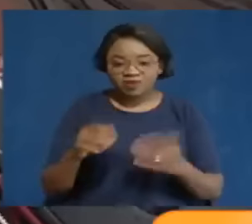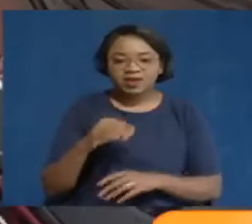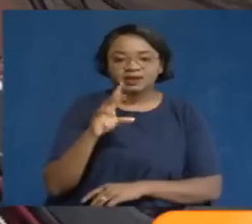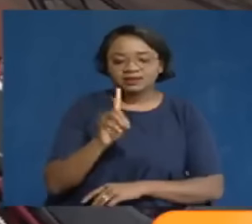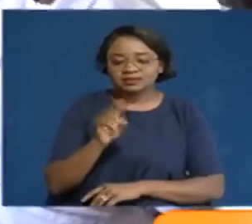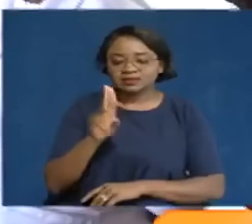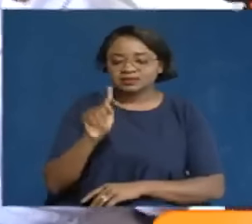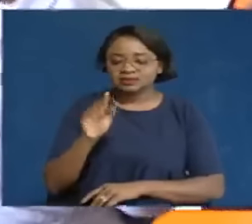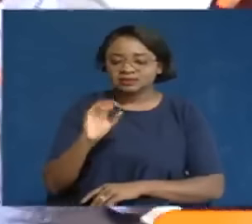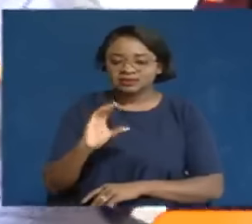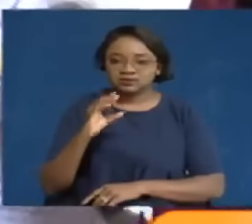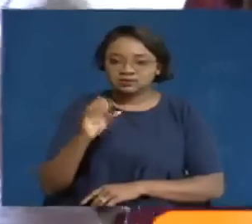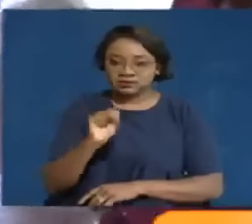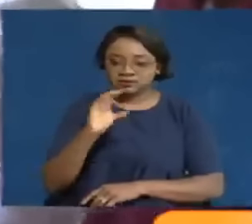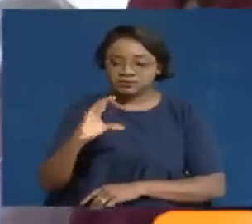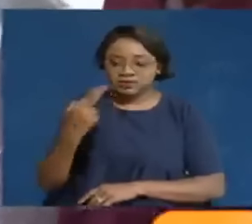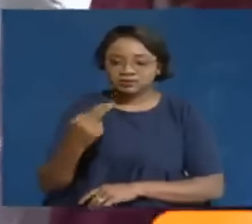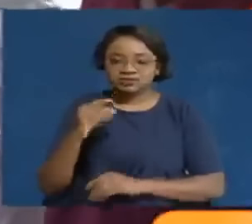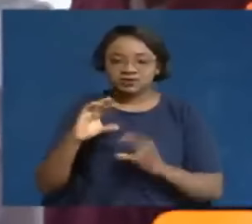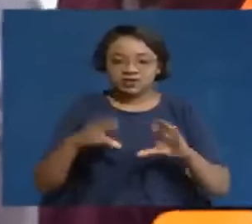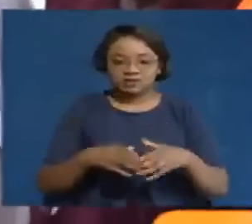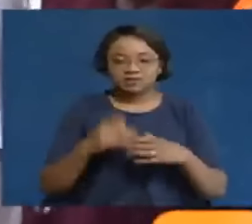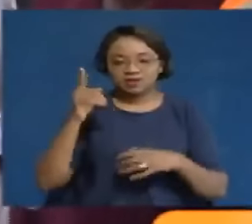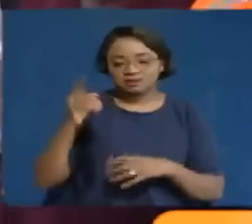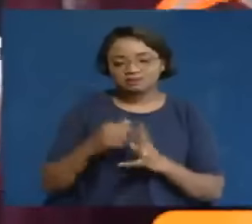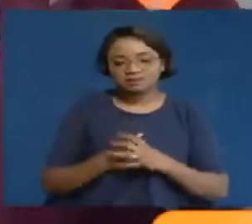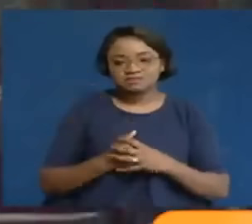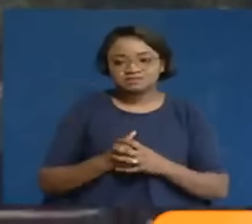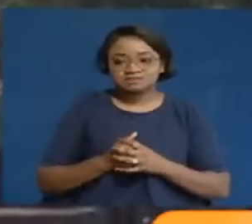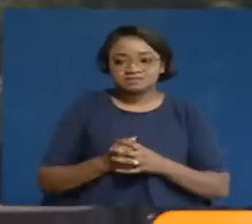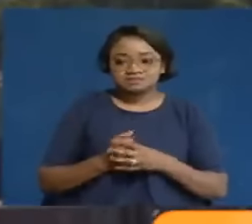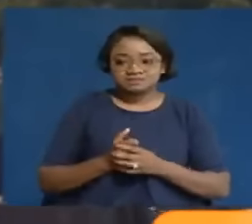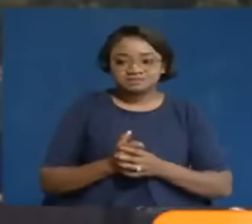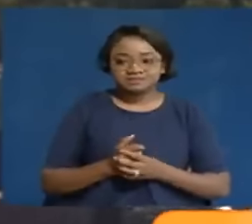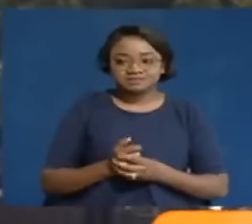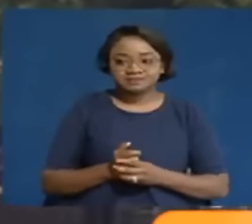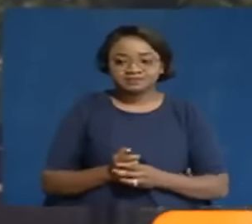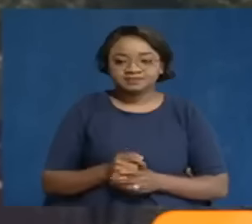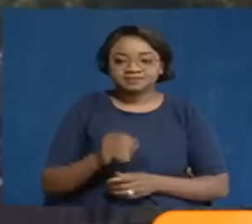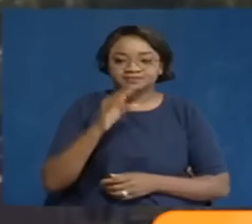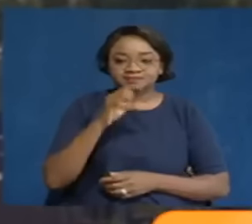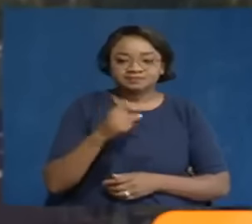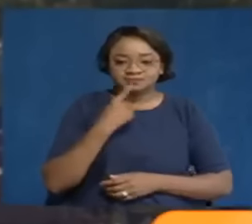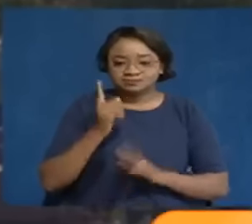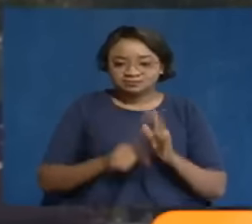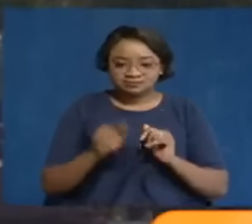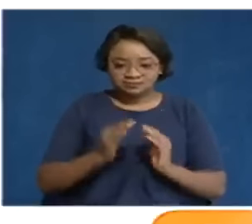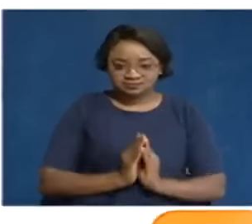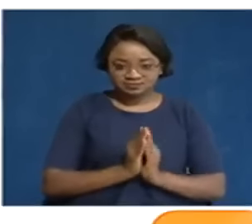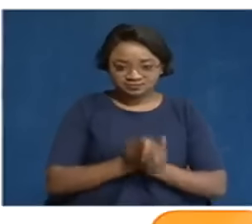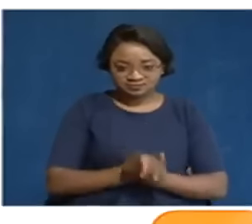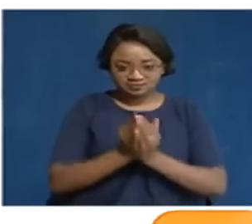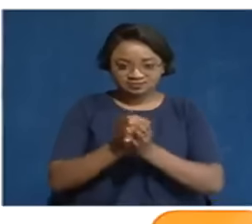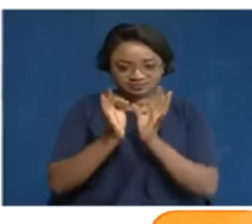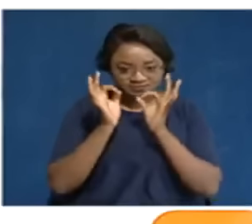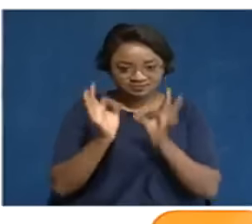Defense CS Sopian Tuya hailing Kenya as a center of excellence in shipbuilding. The shipyard is